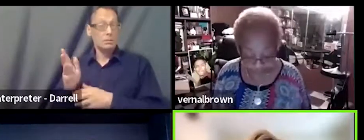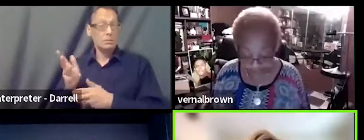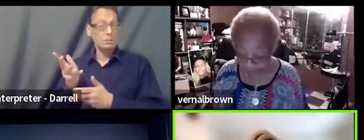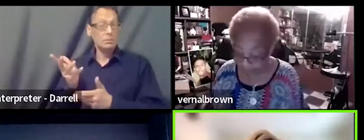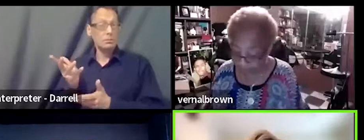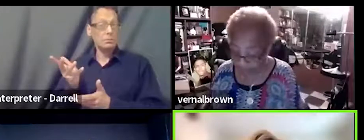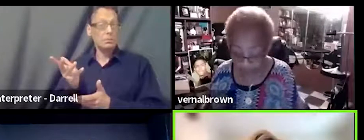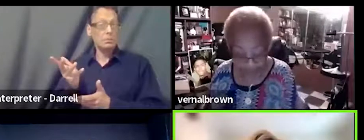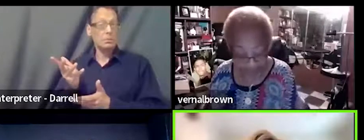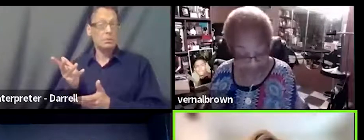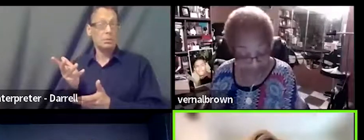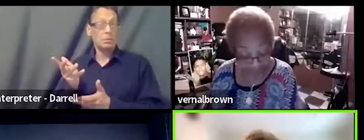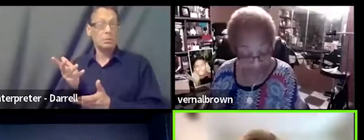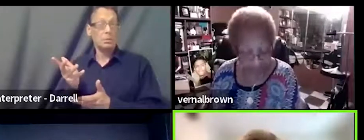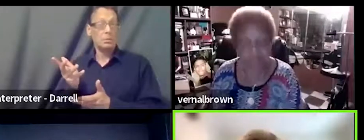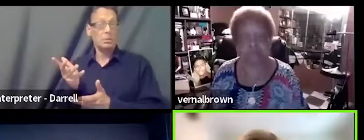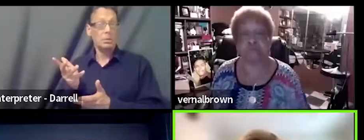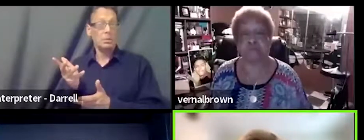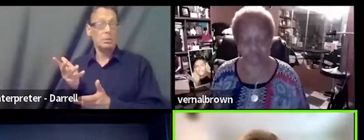Oh, I'm sorry.